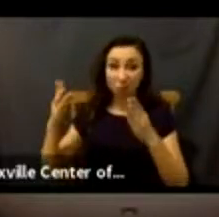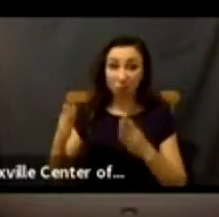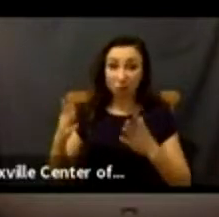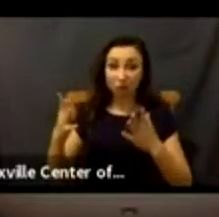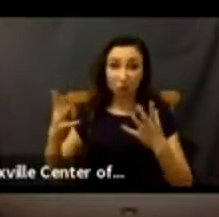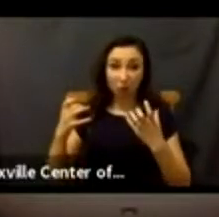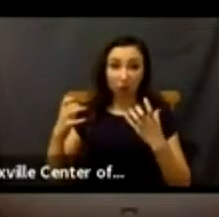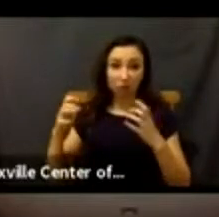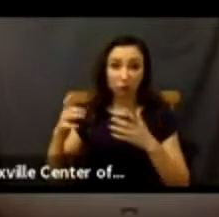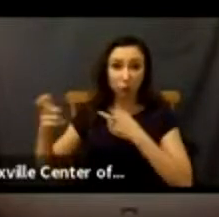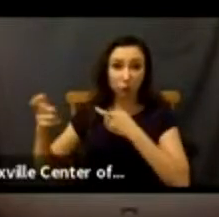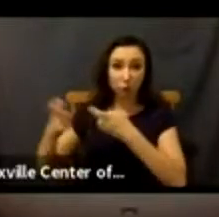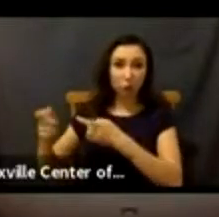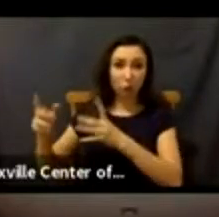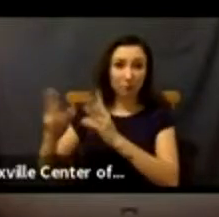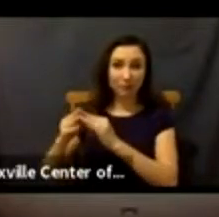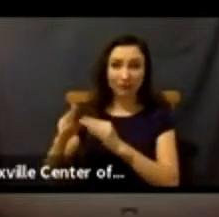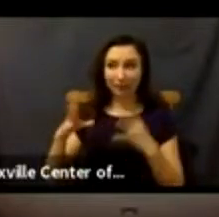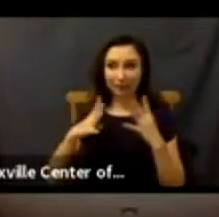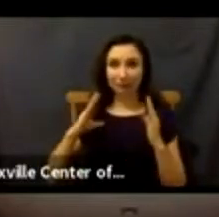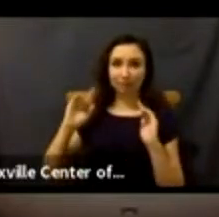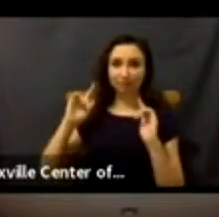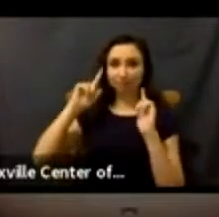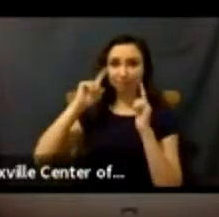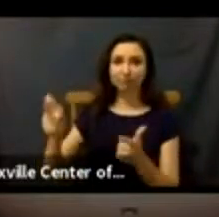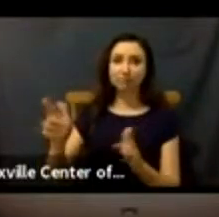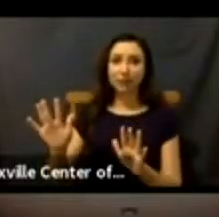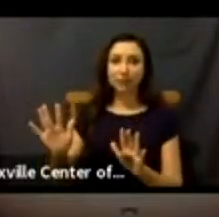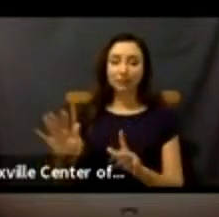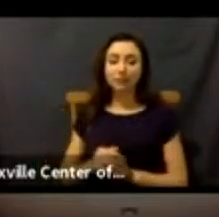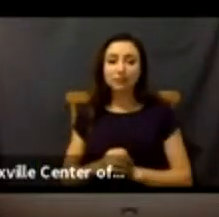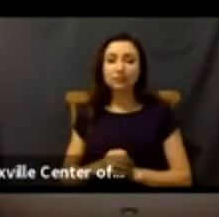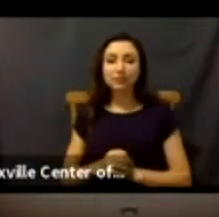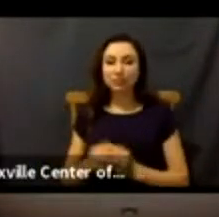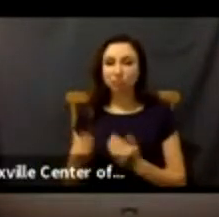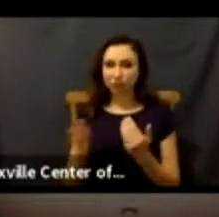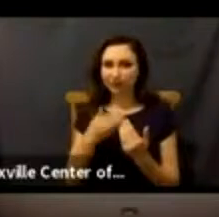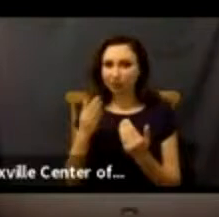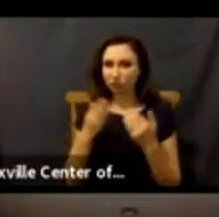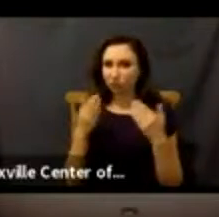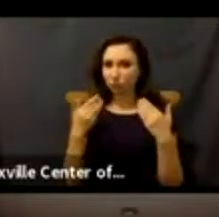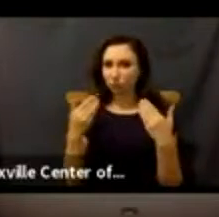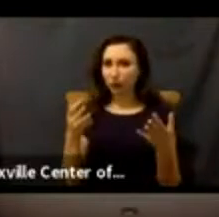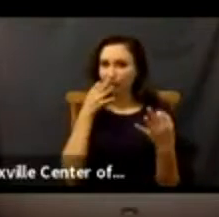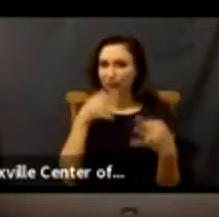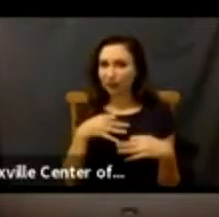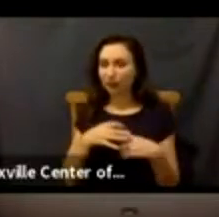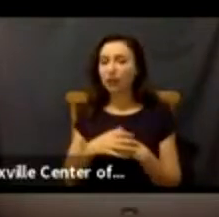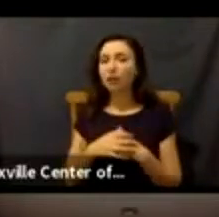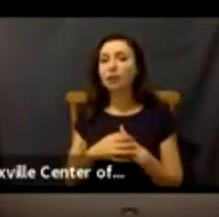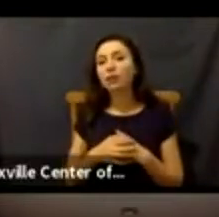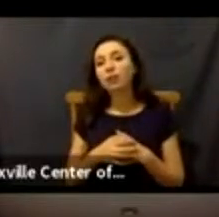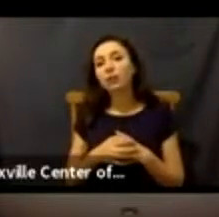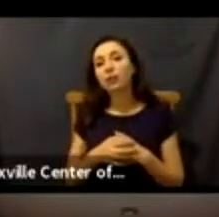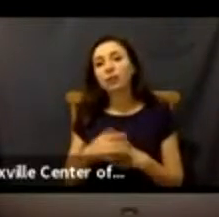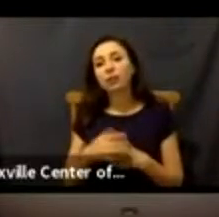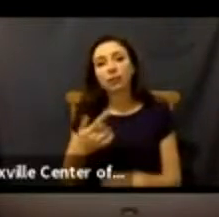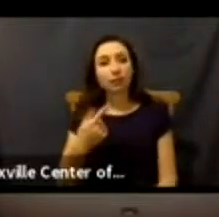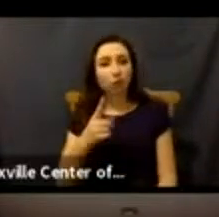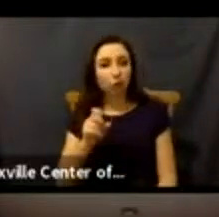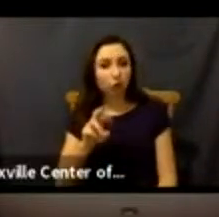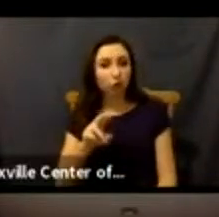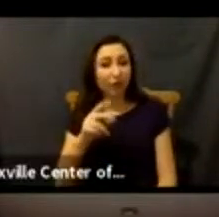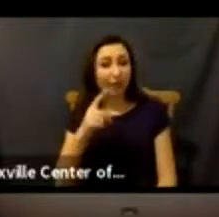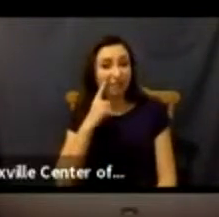don't mind giving up that spot, but is it easier to just go ahead and get that out of the way? I think that would be wise, because